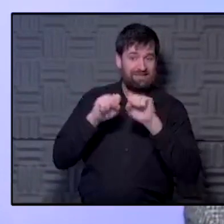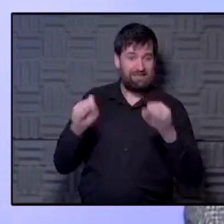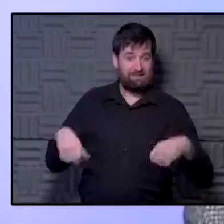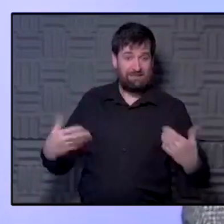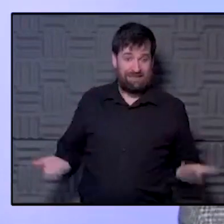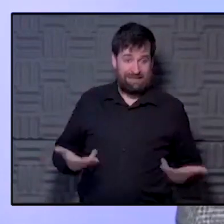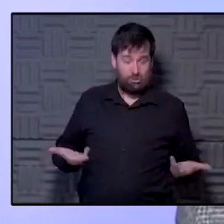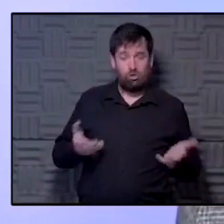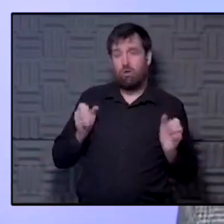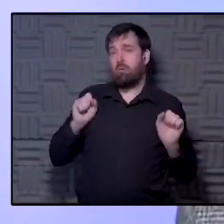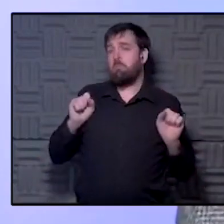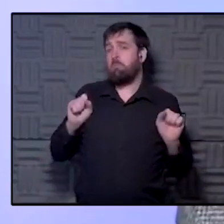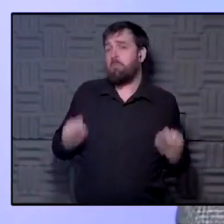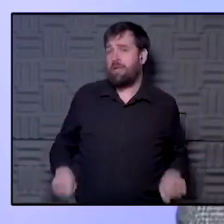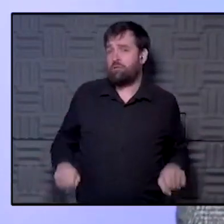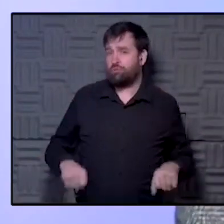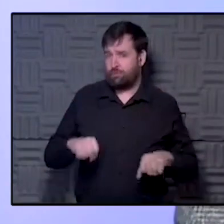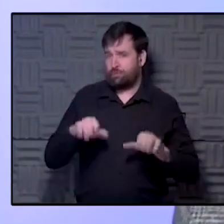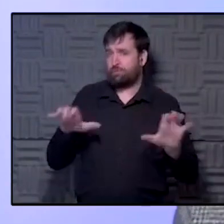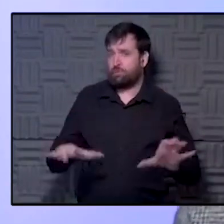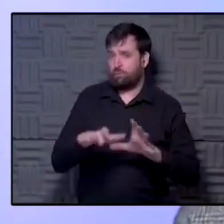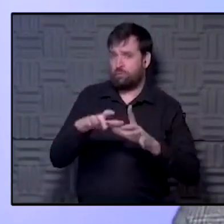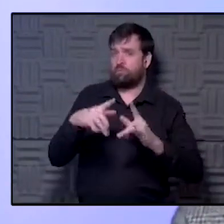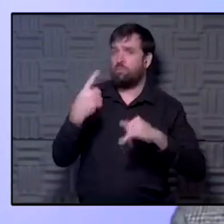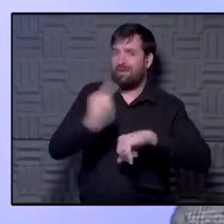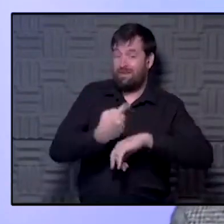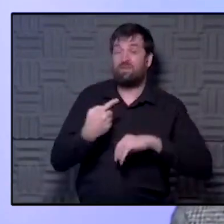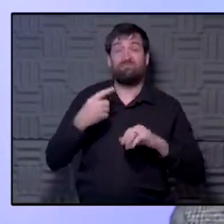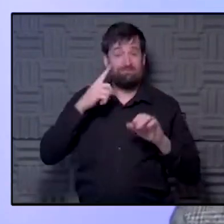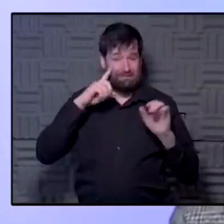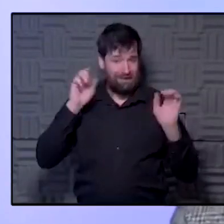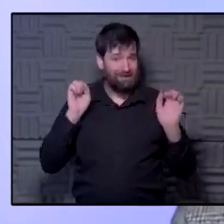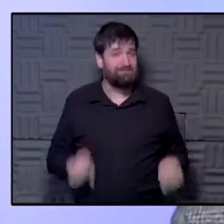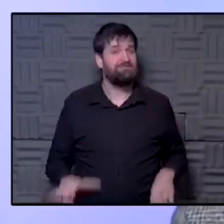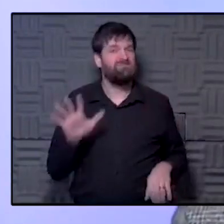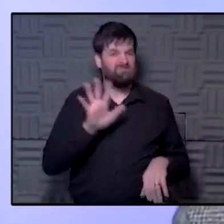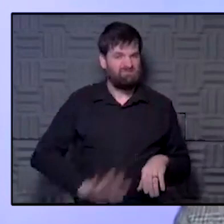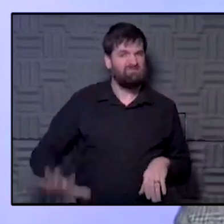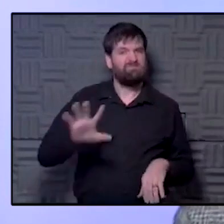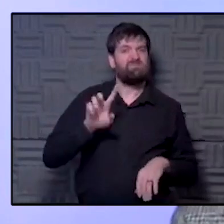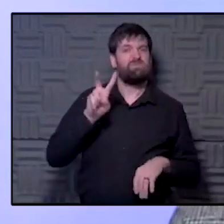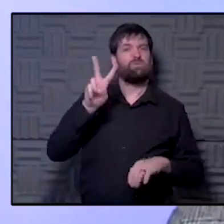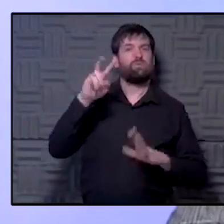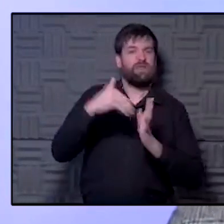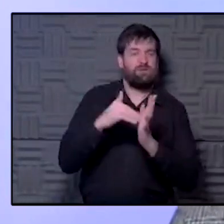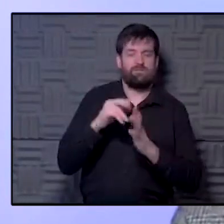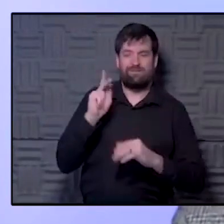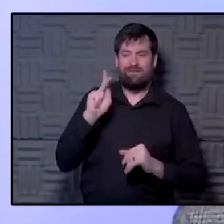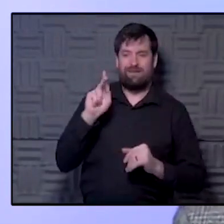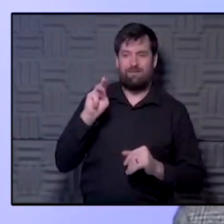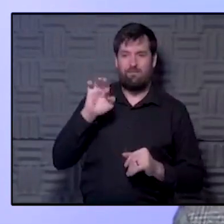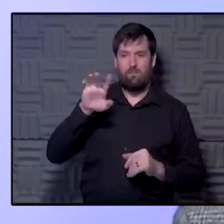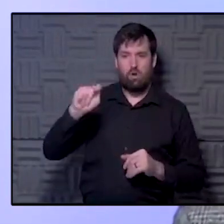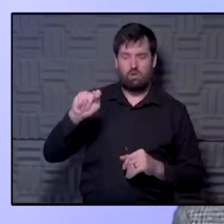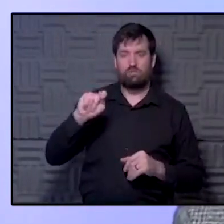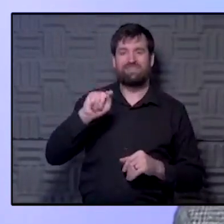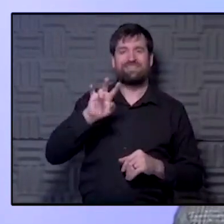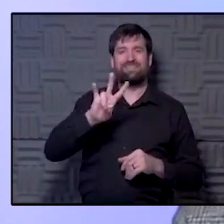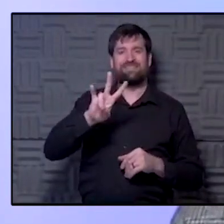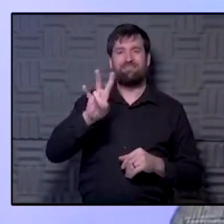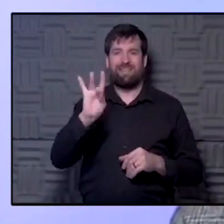to potentially be able to do in a day. We think we'll eventually be able to do about 2,000 a day at the Kmart site at 78th and